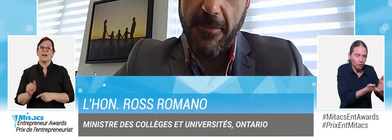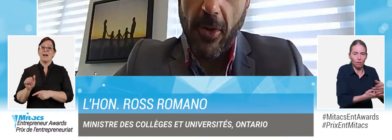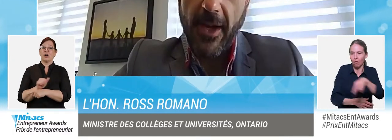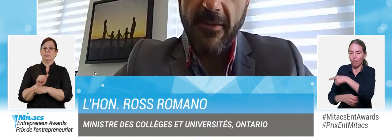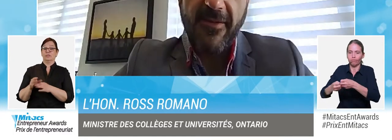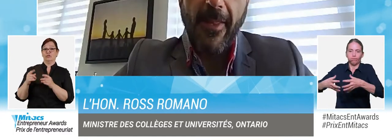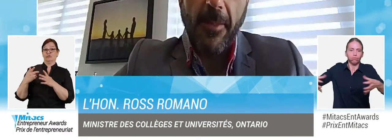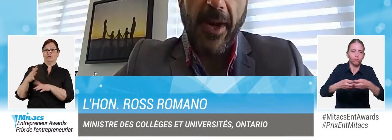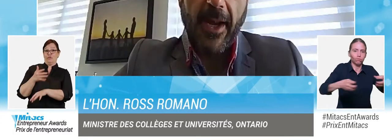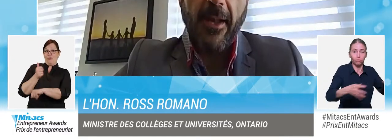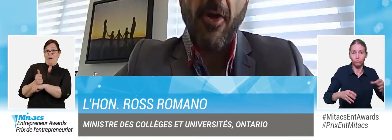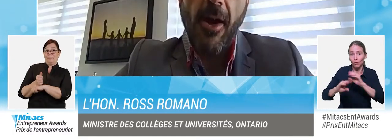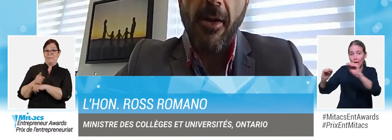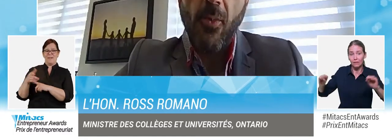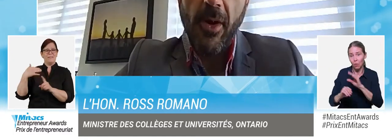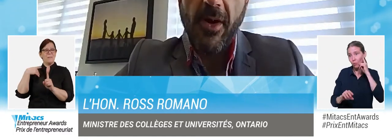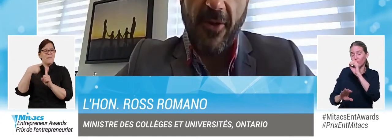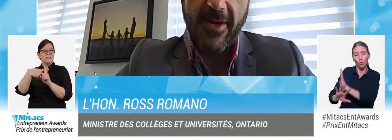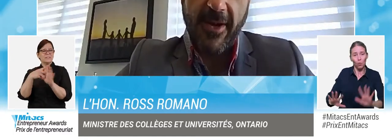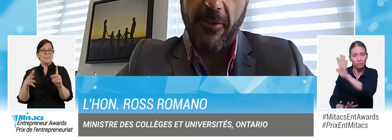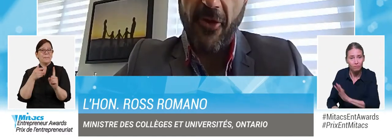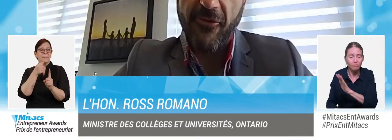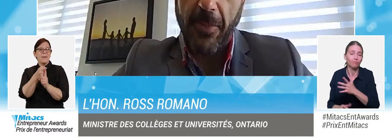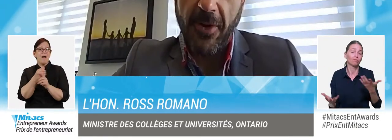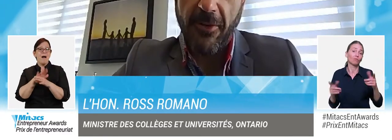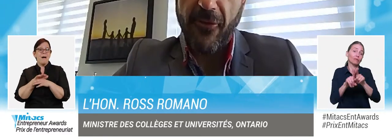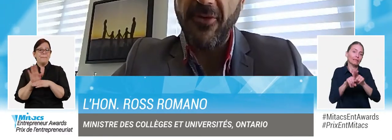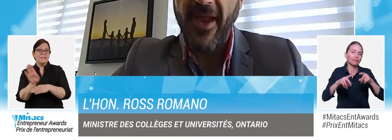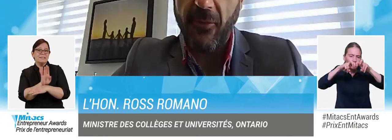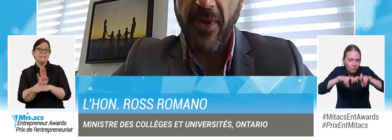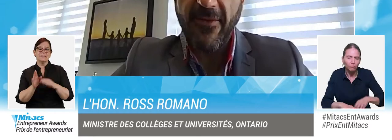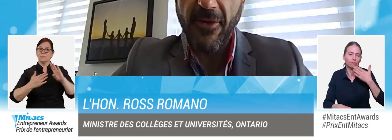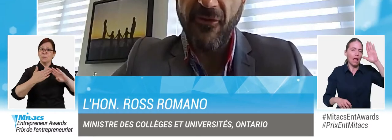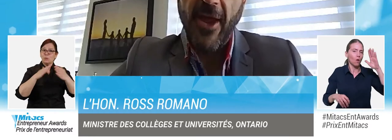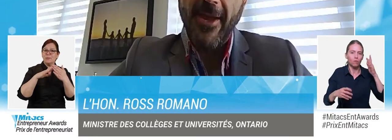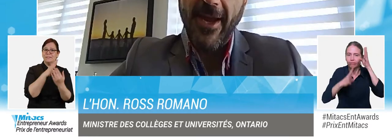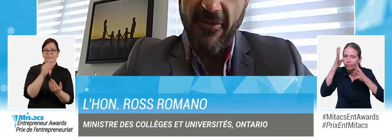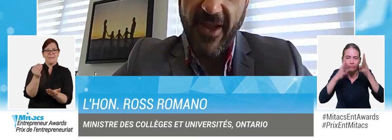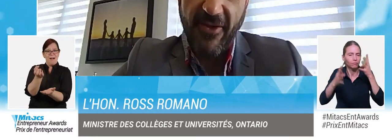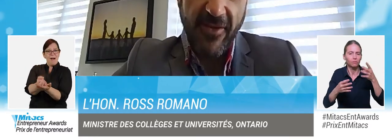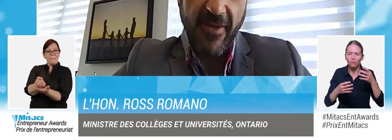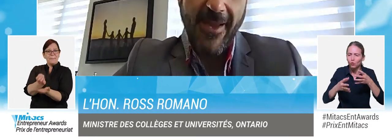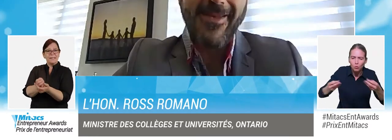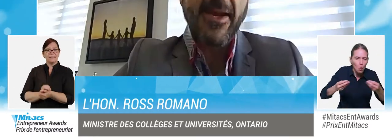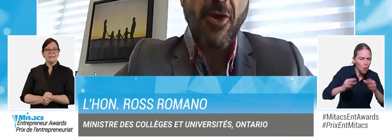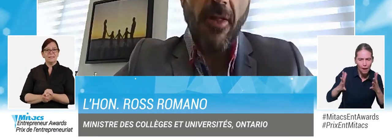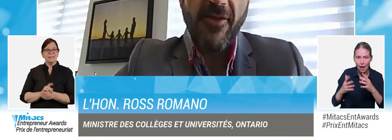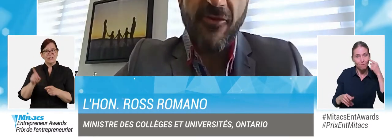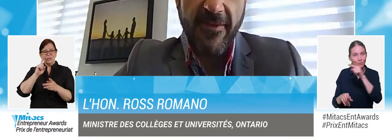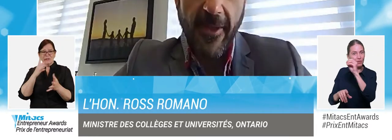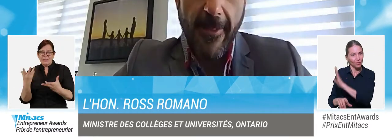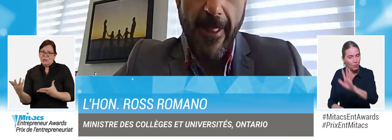to supporting and celebrating the hard work of Ontario's entrepreneurs to advance research, innovations, and